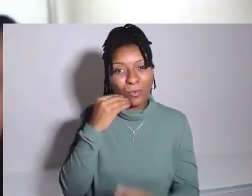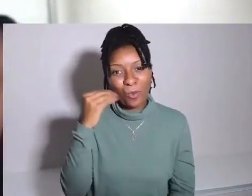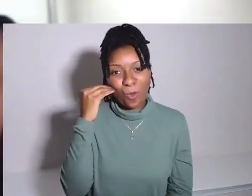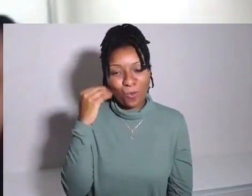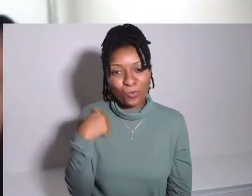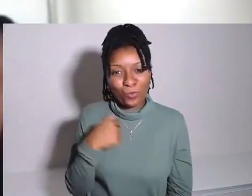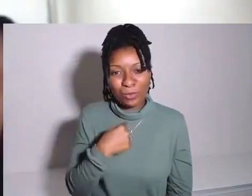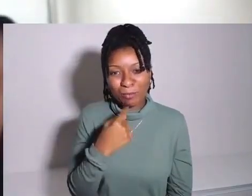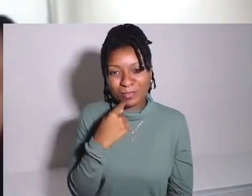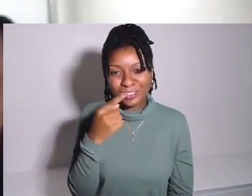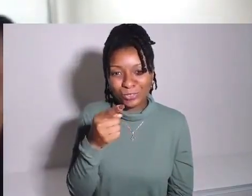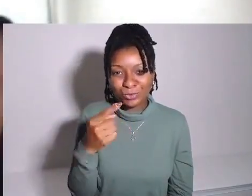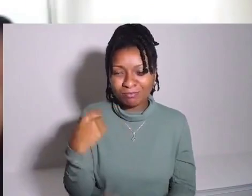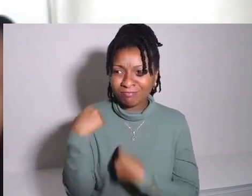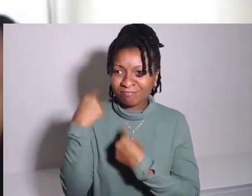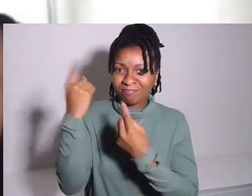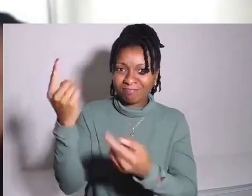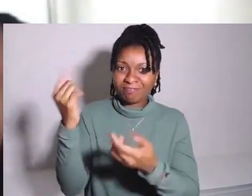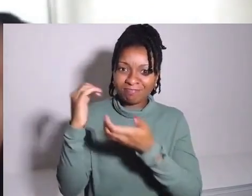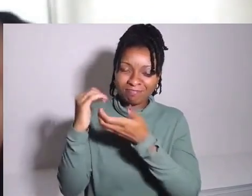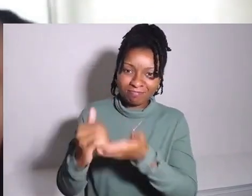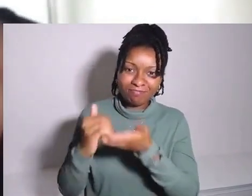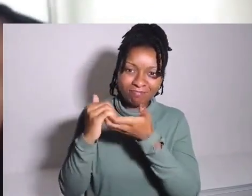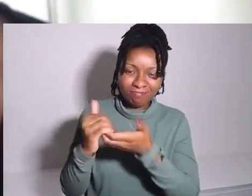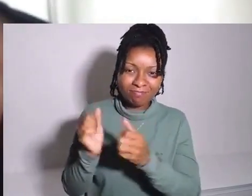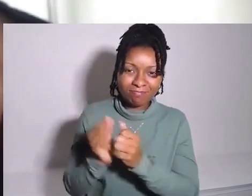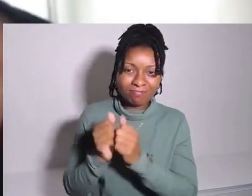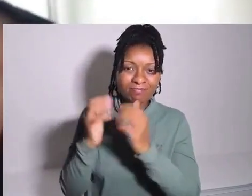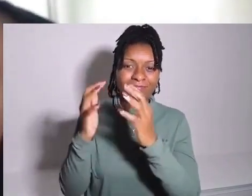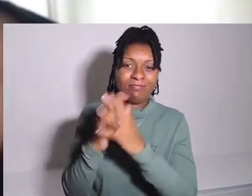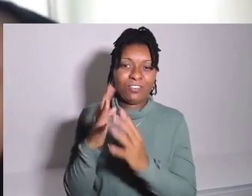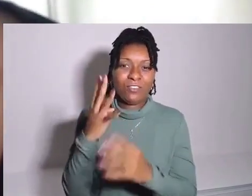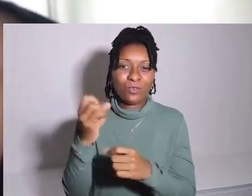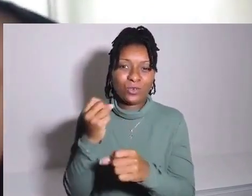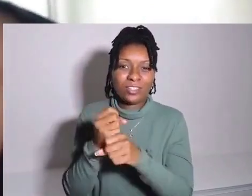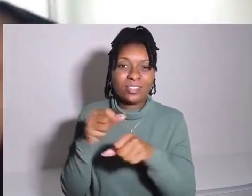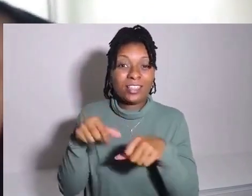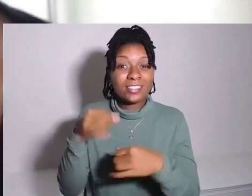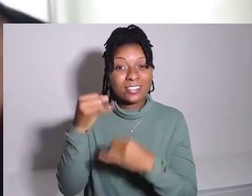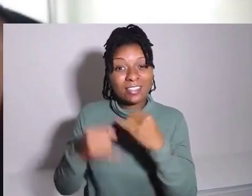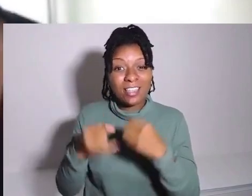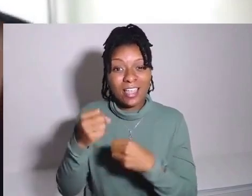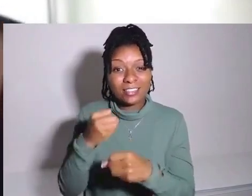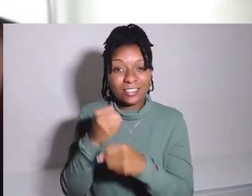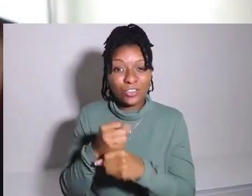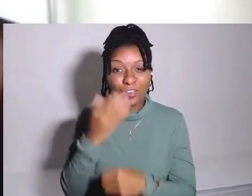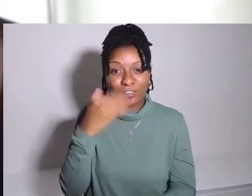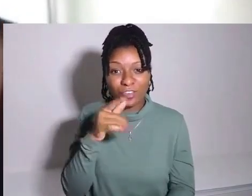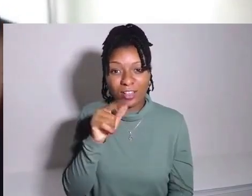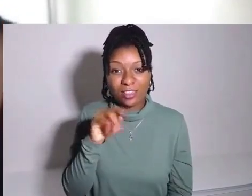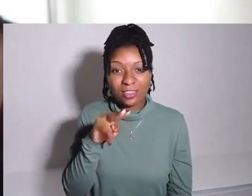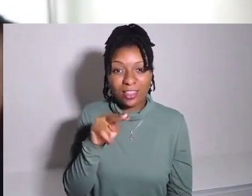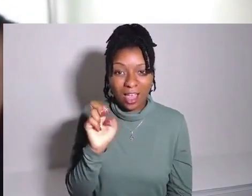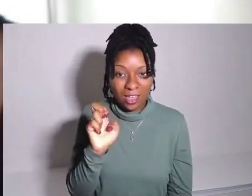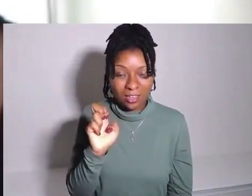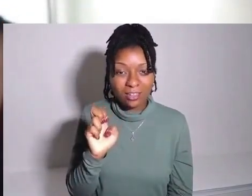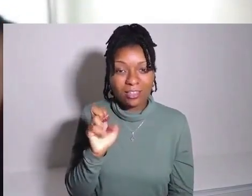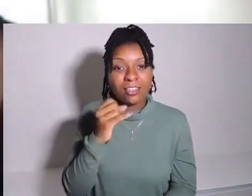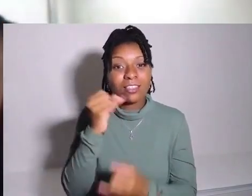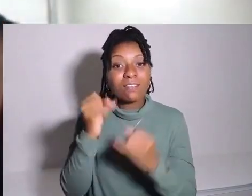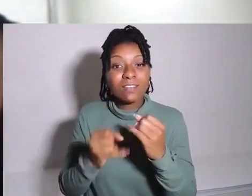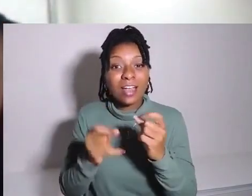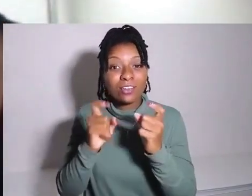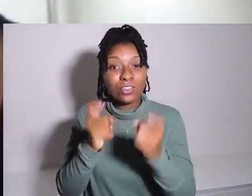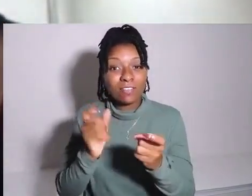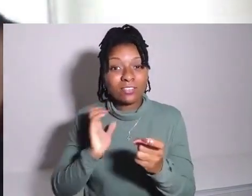been rocking together for the last 4 years. This is the last year of the Frontline, and one of our final gifts to our friends in the